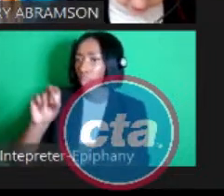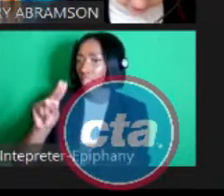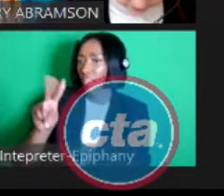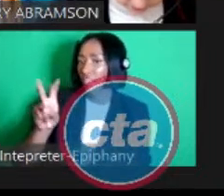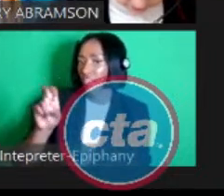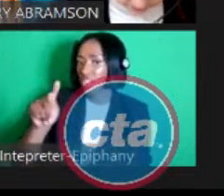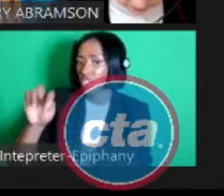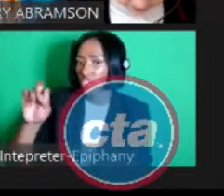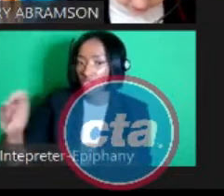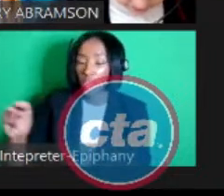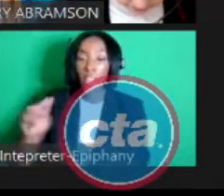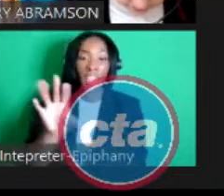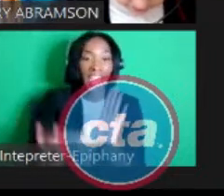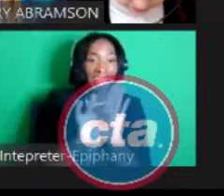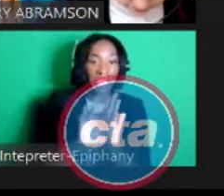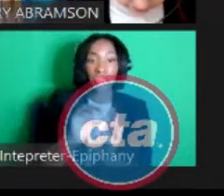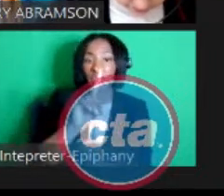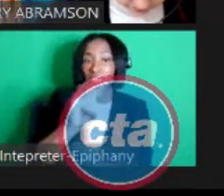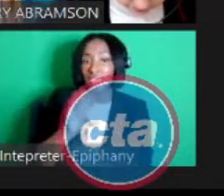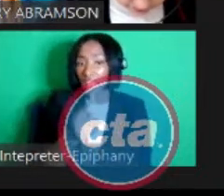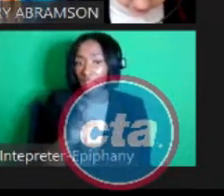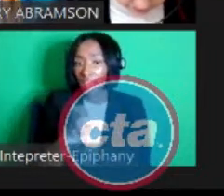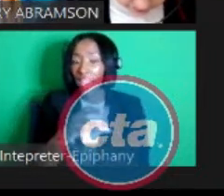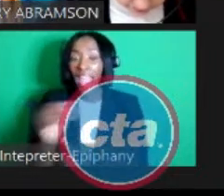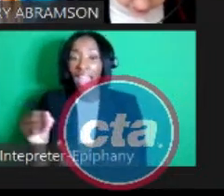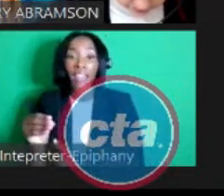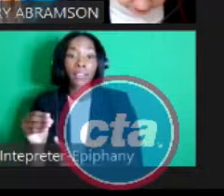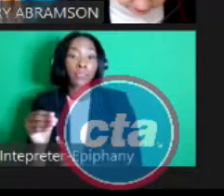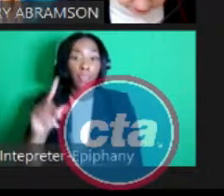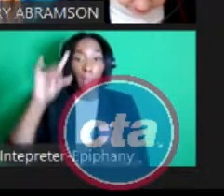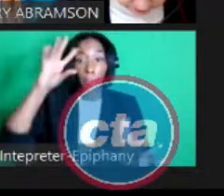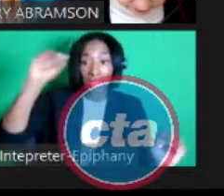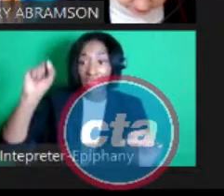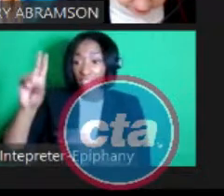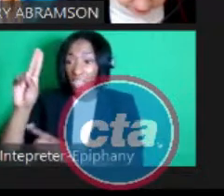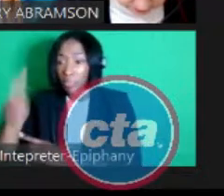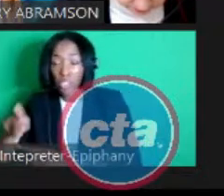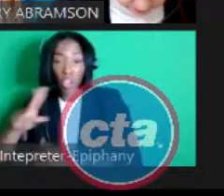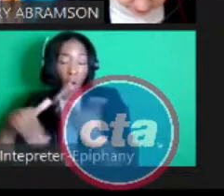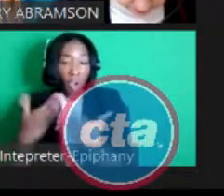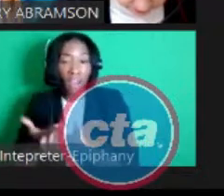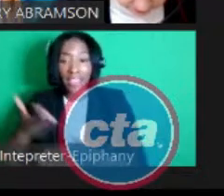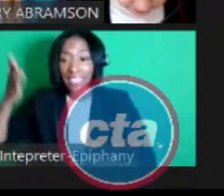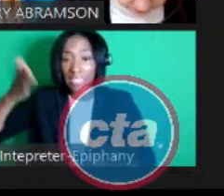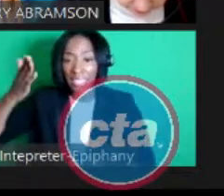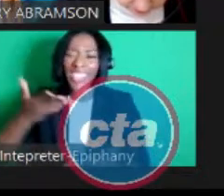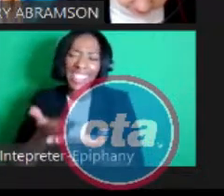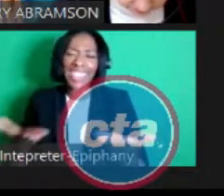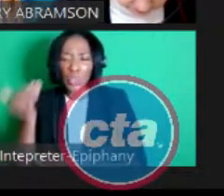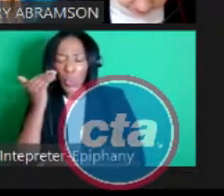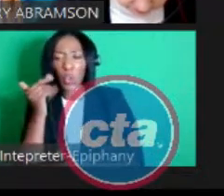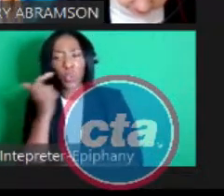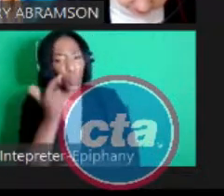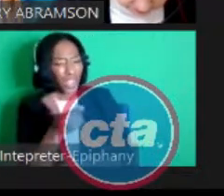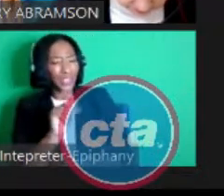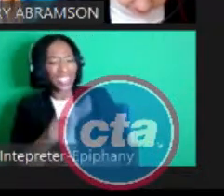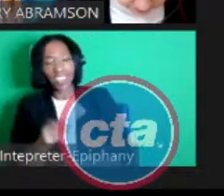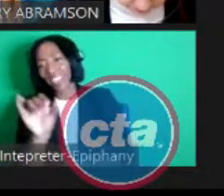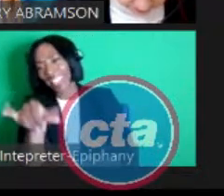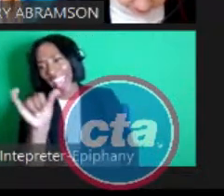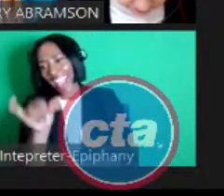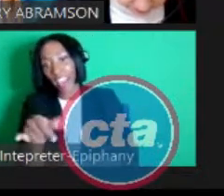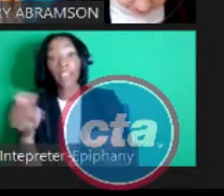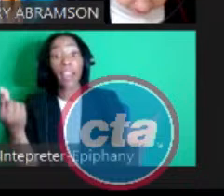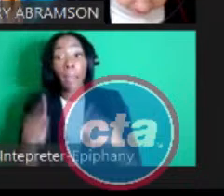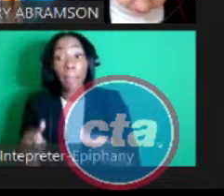of election of the president, vice president, all the speeches and stuff will all happen. The things you see on TV, I guess, will all be